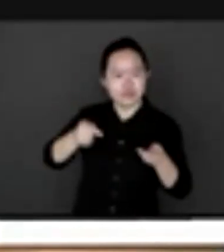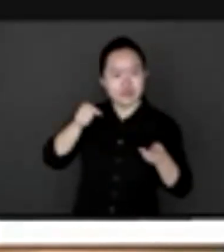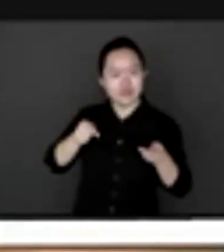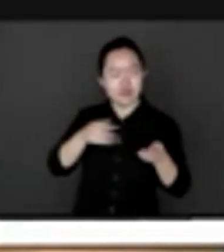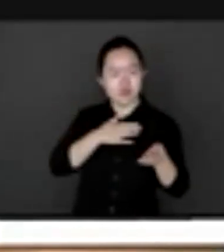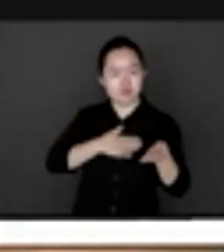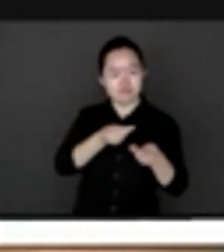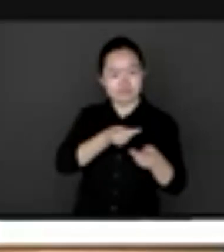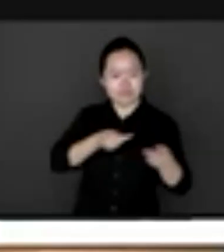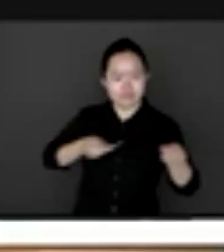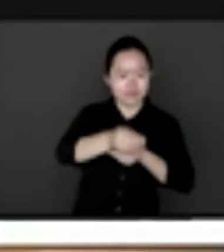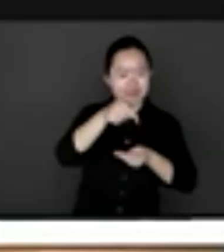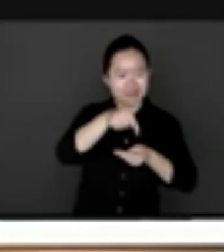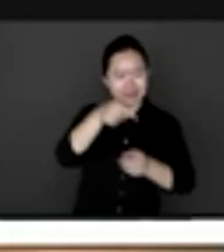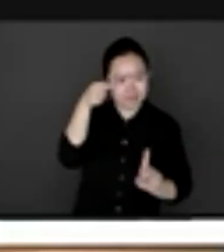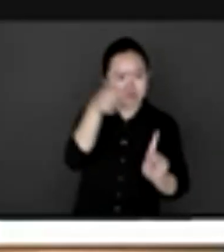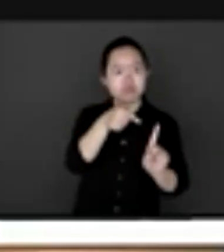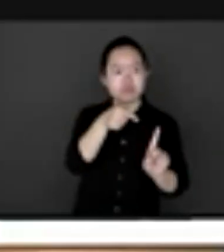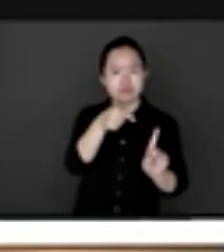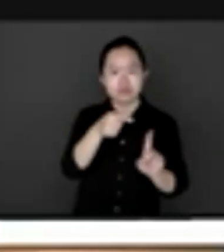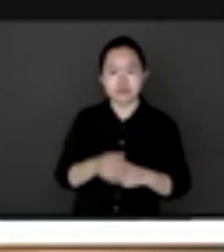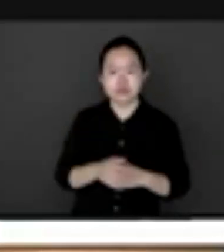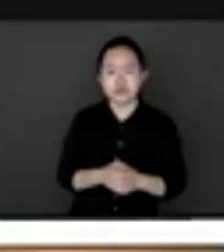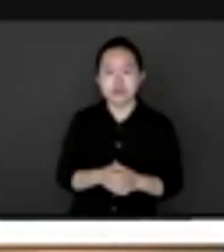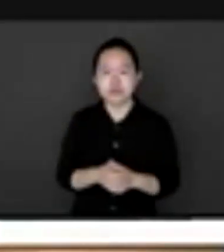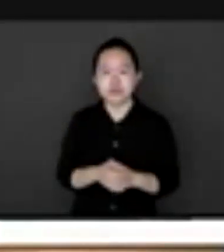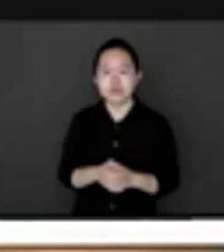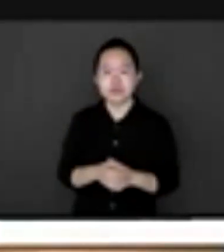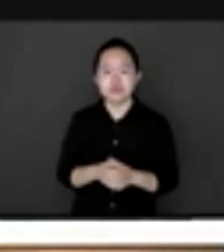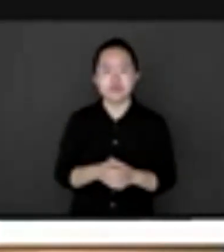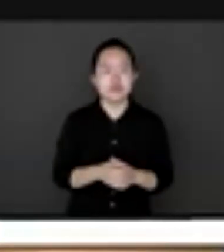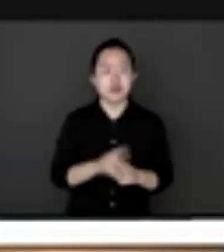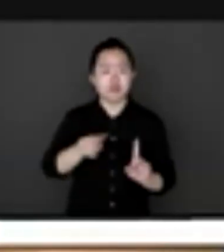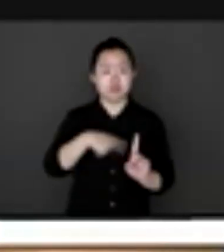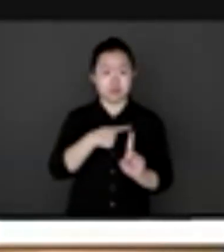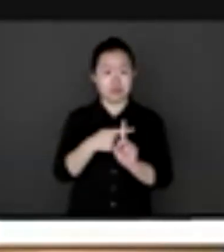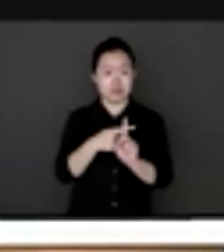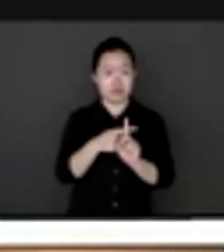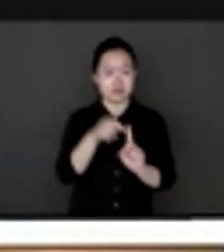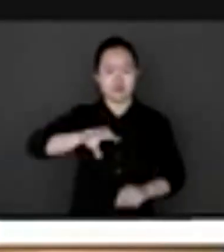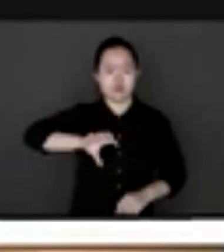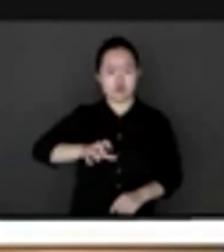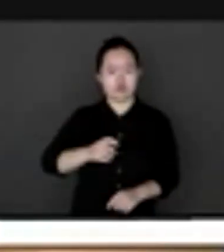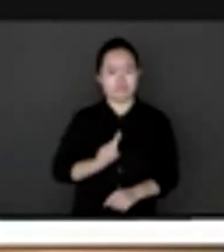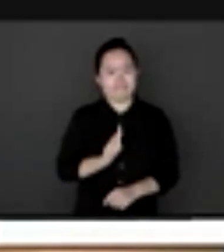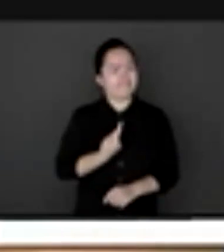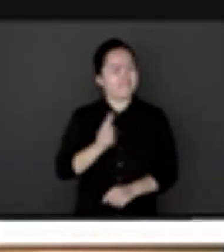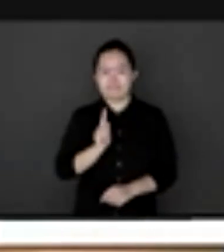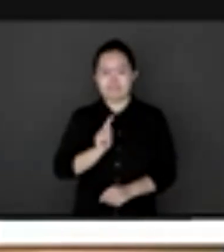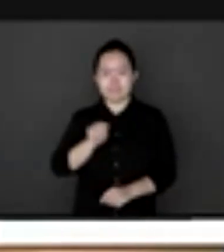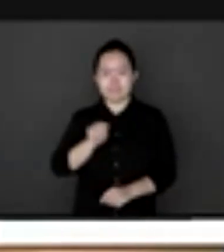should embrace digital accessibility very much. And this is, what we try to actually set the scene